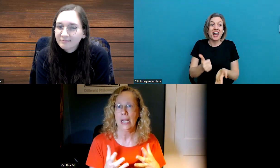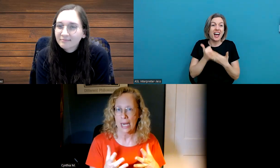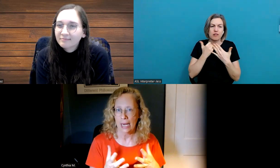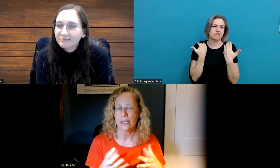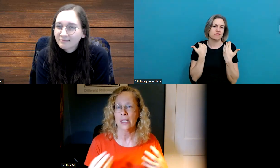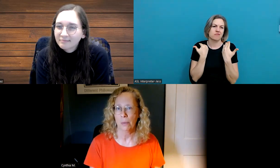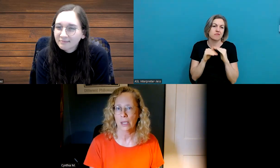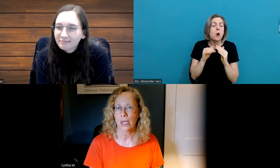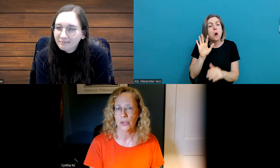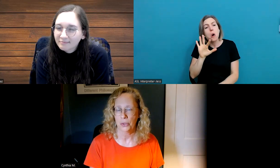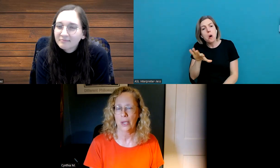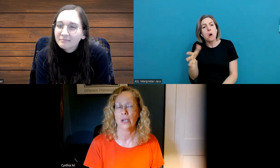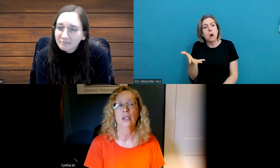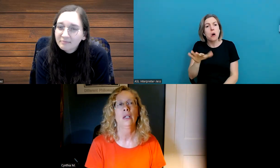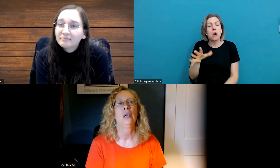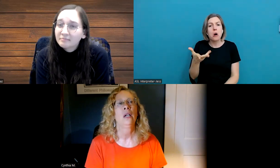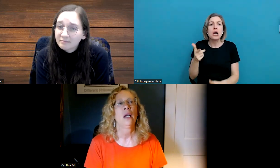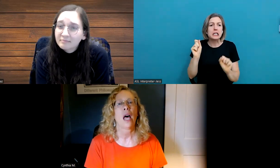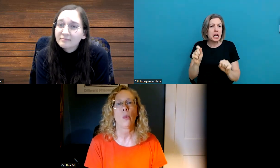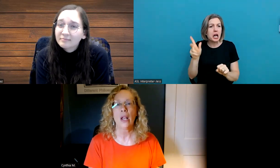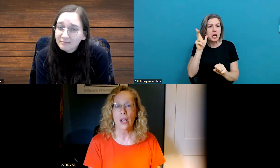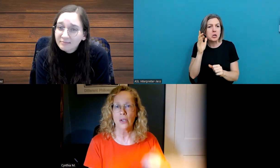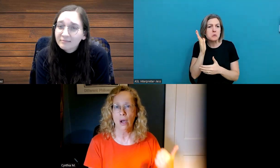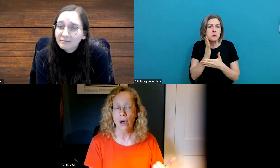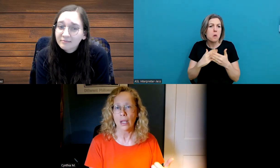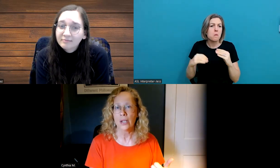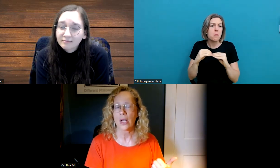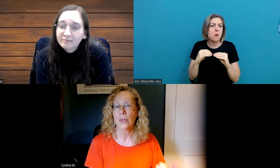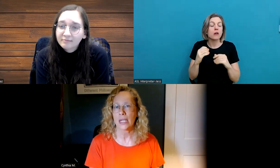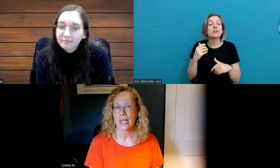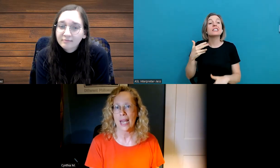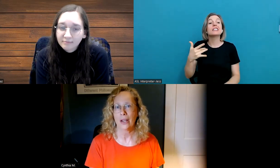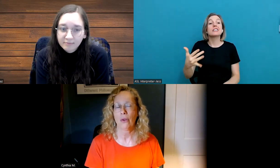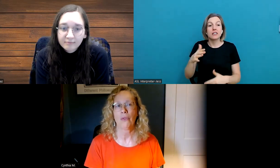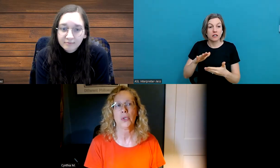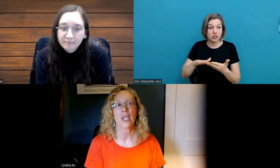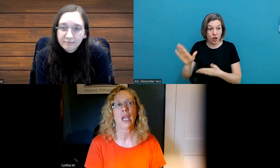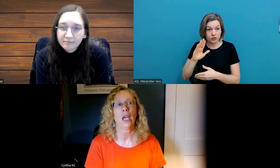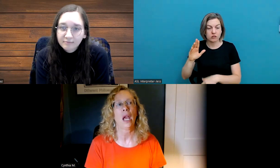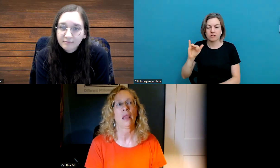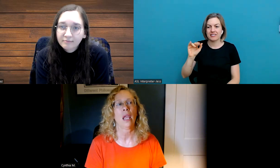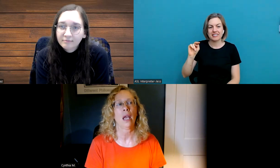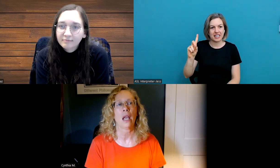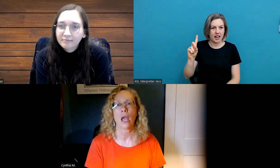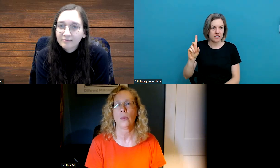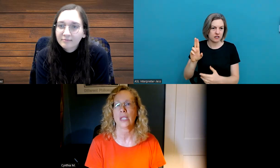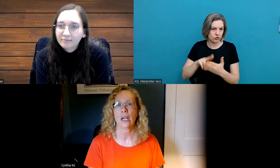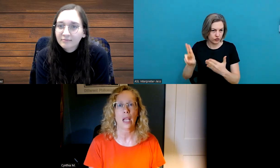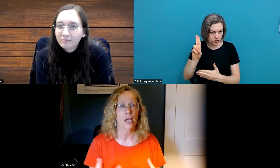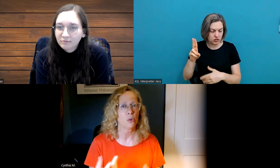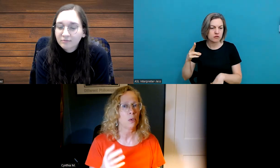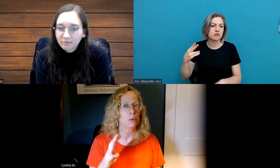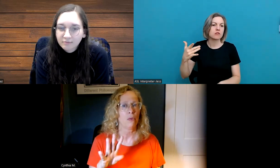did enhance the ability to hear. I went on to college. I was at Indiana University, and then I was